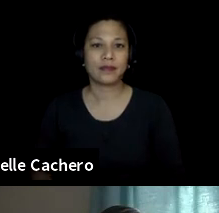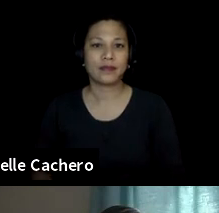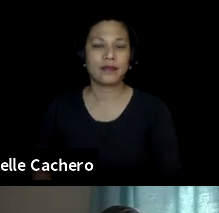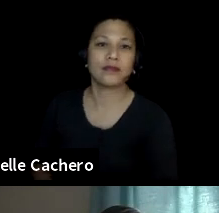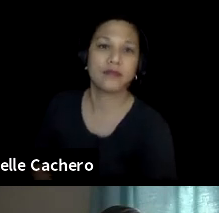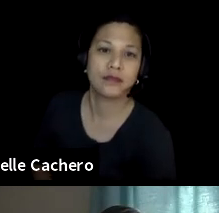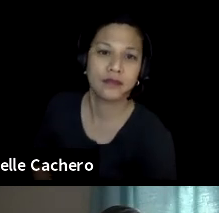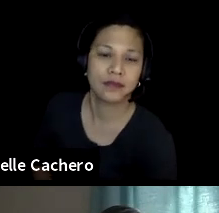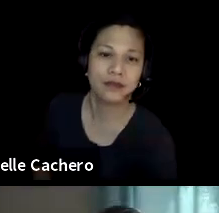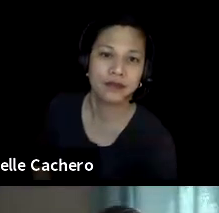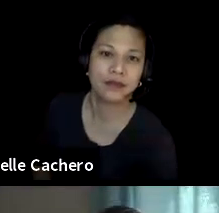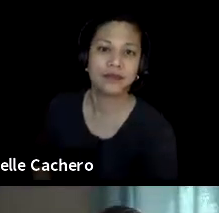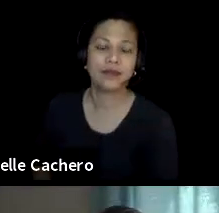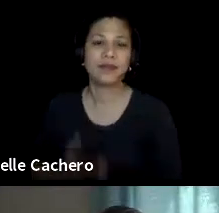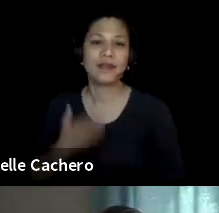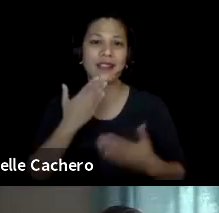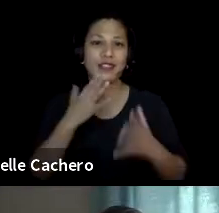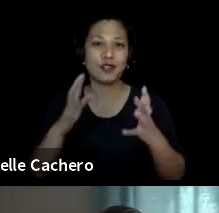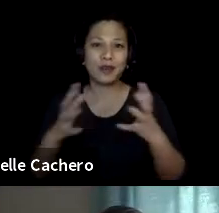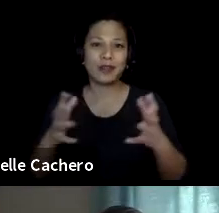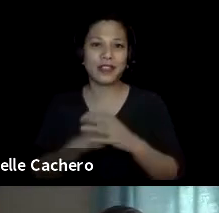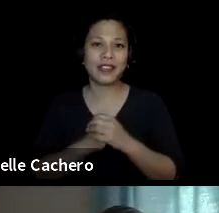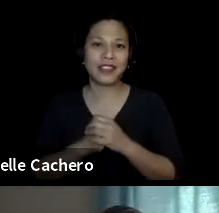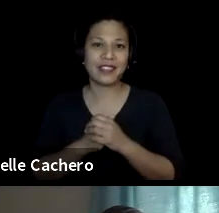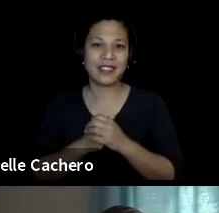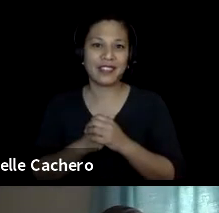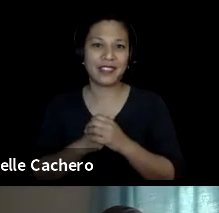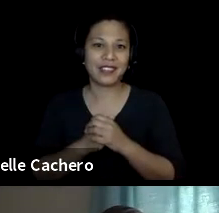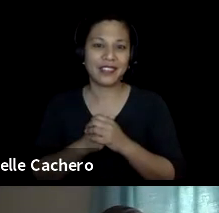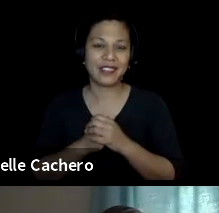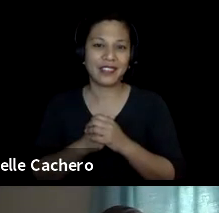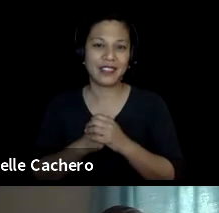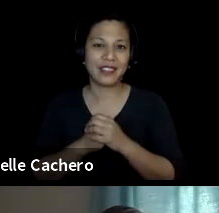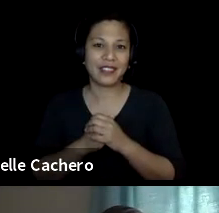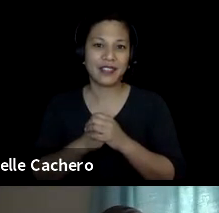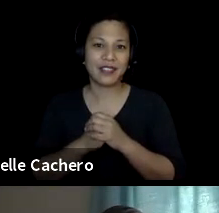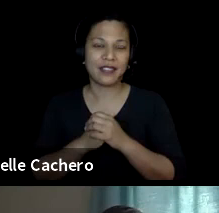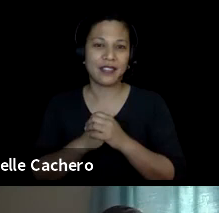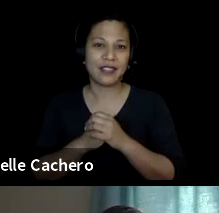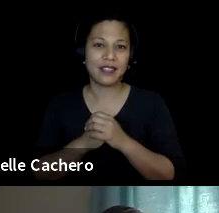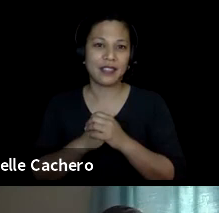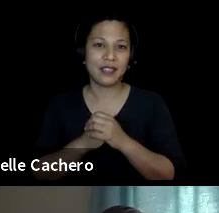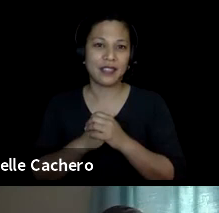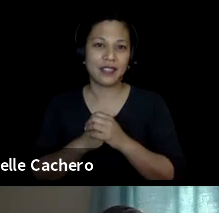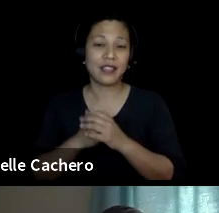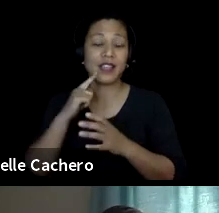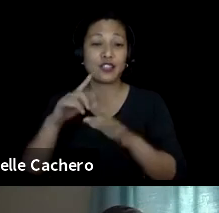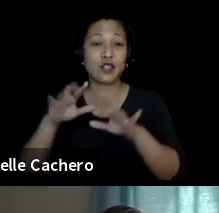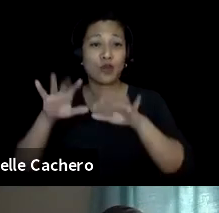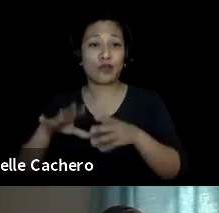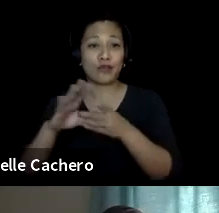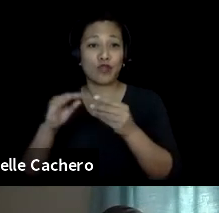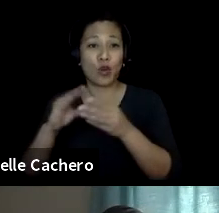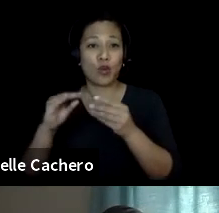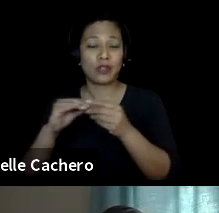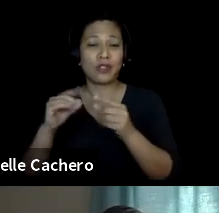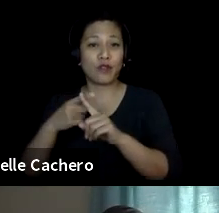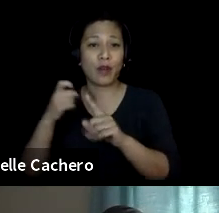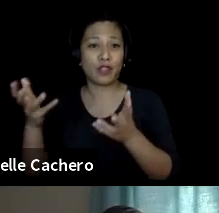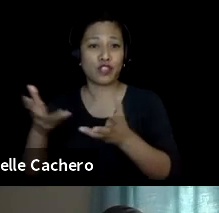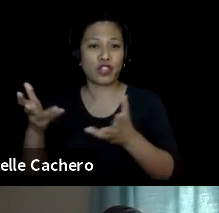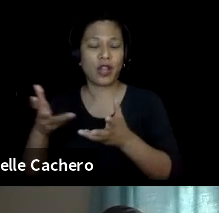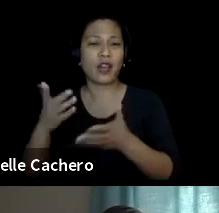Thank you so much, Lavie. I will take the notes from the chat so that we can